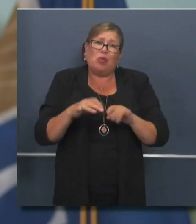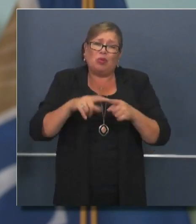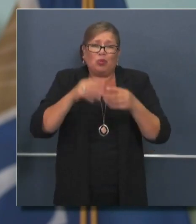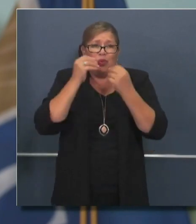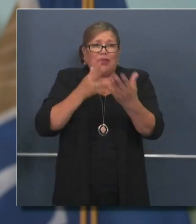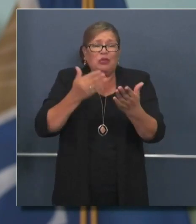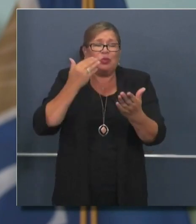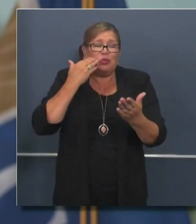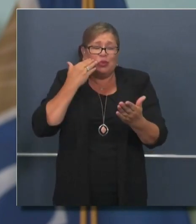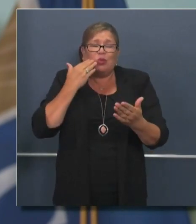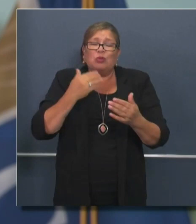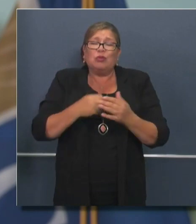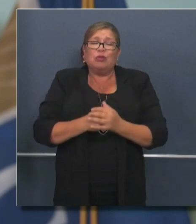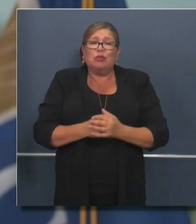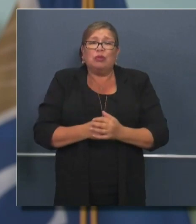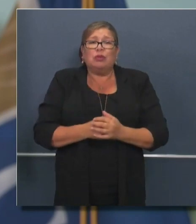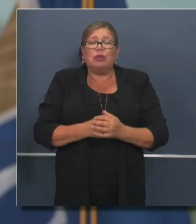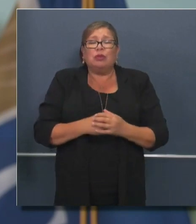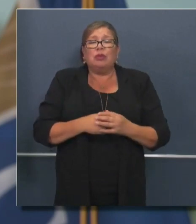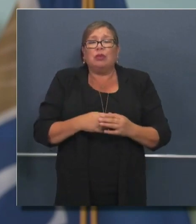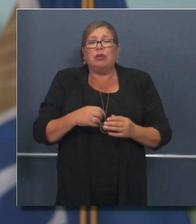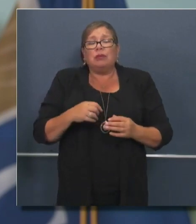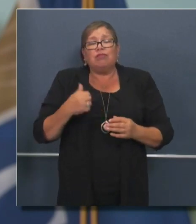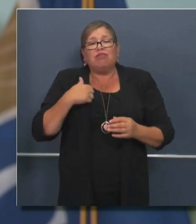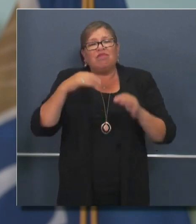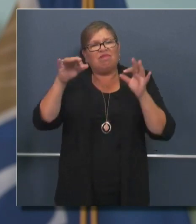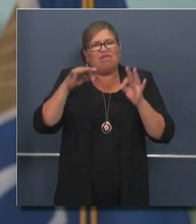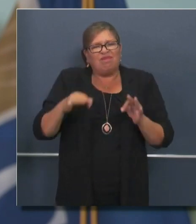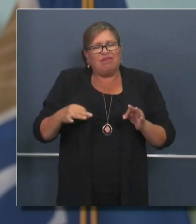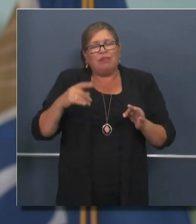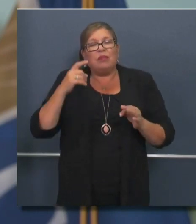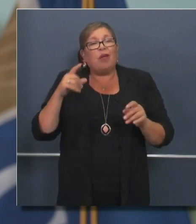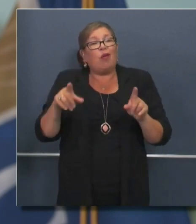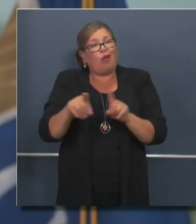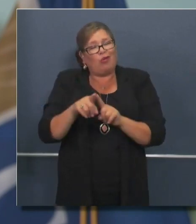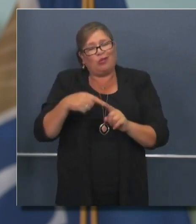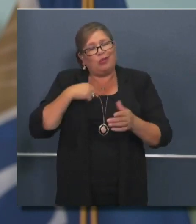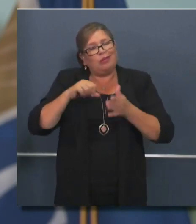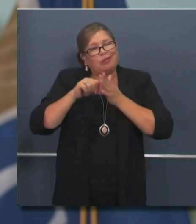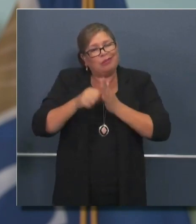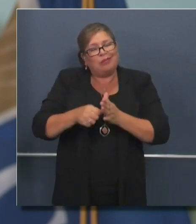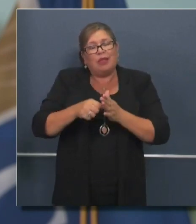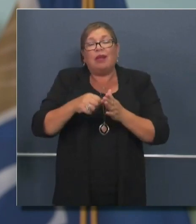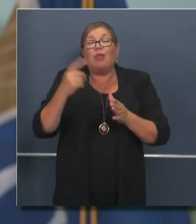today, highlighted not only in this presentation, but always highlighted on that